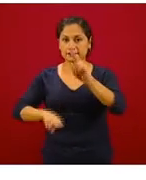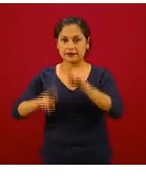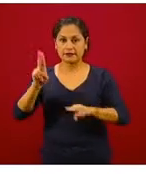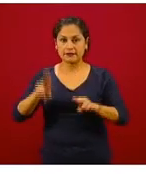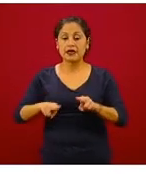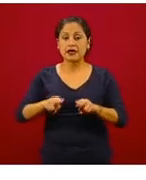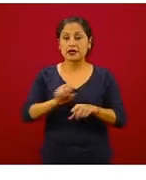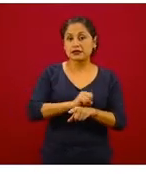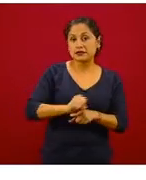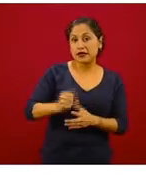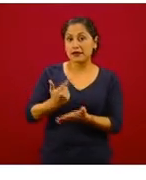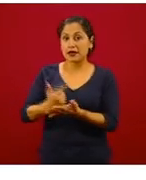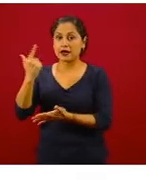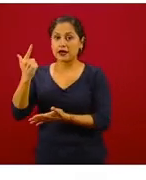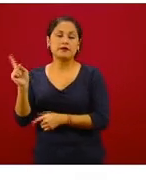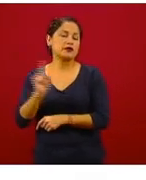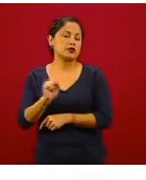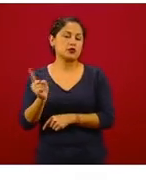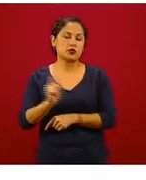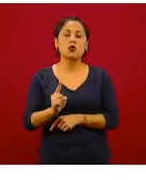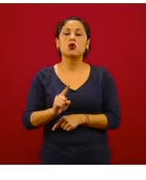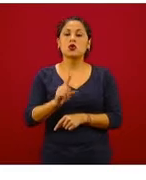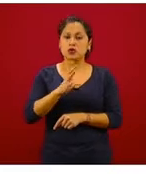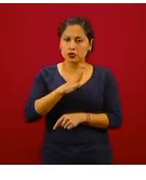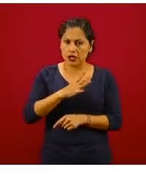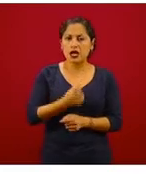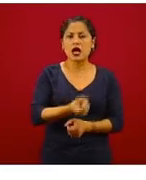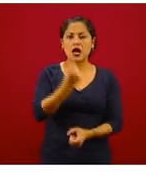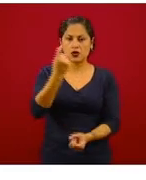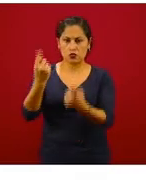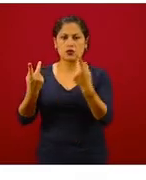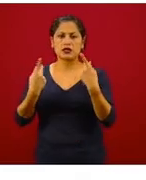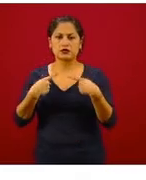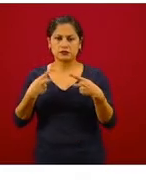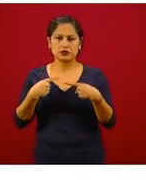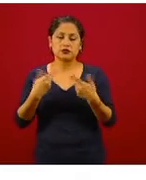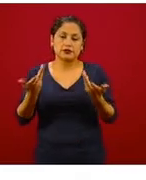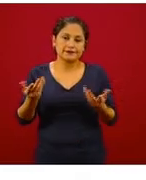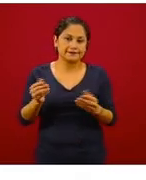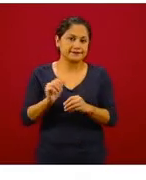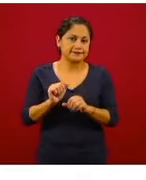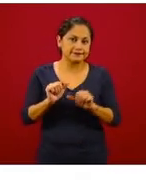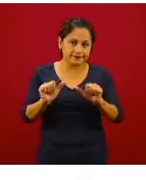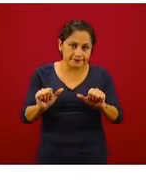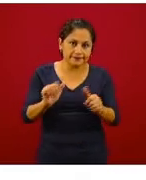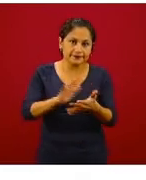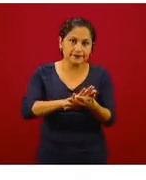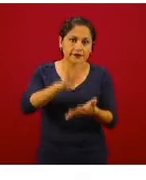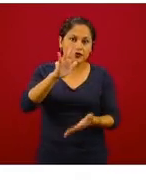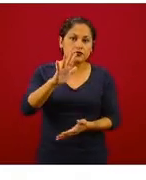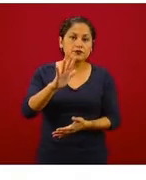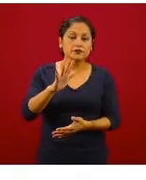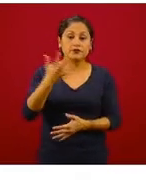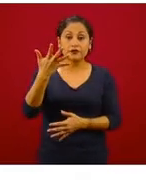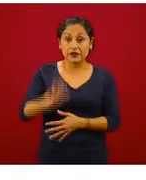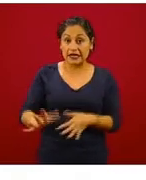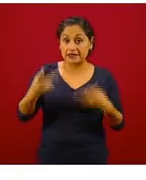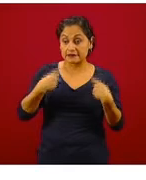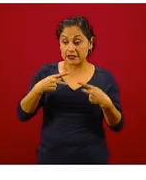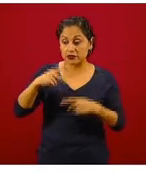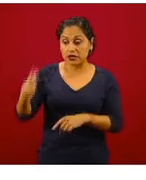serious type of COVID. There's a spectrum. Some people, fortunately, the majority of